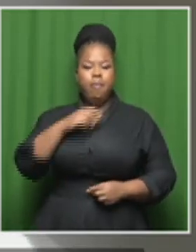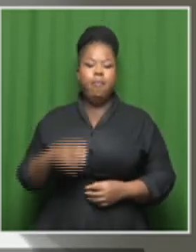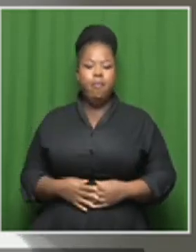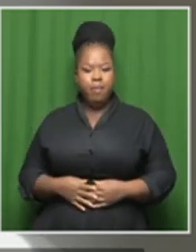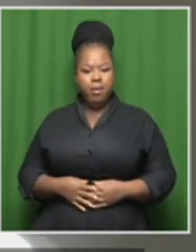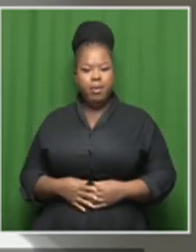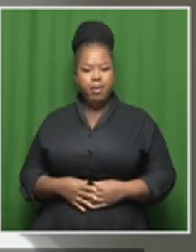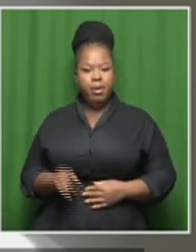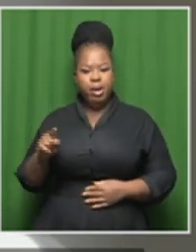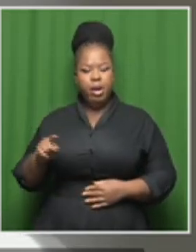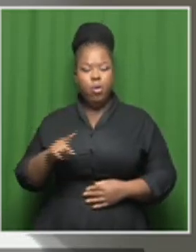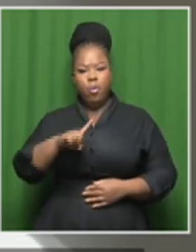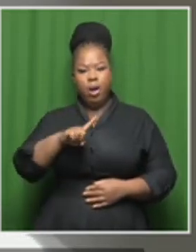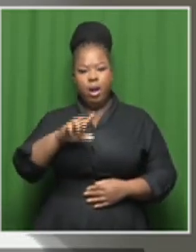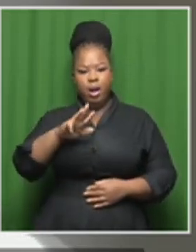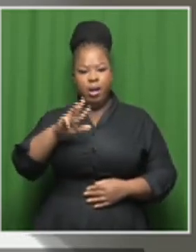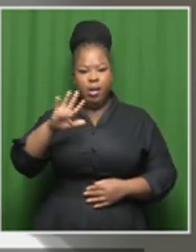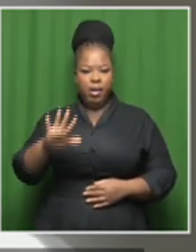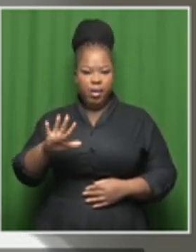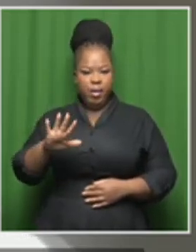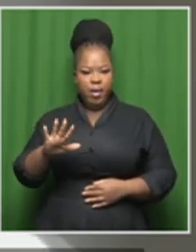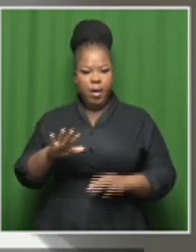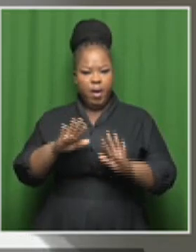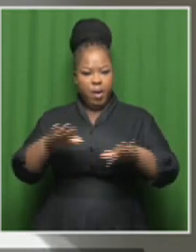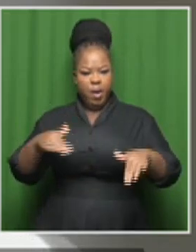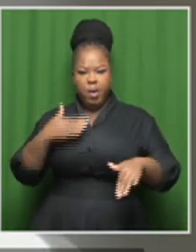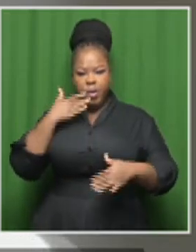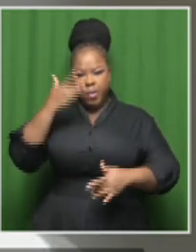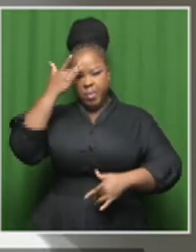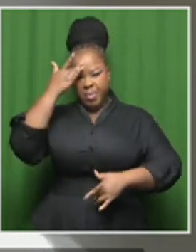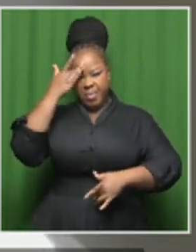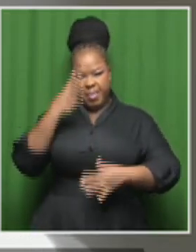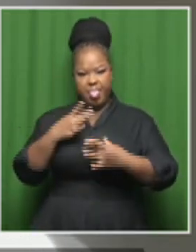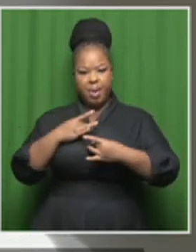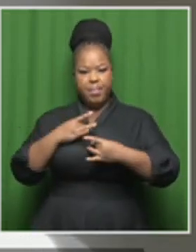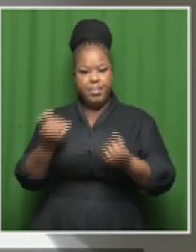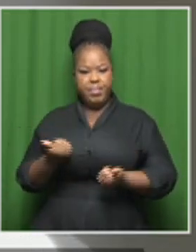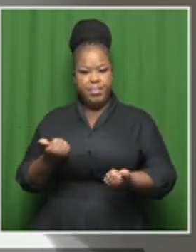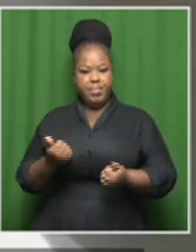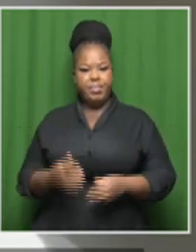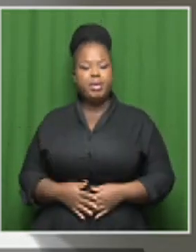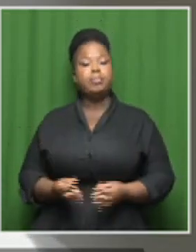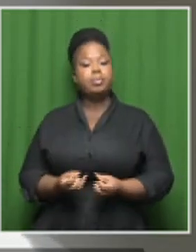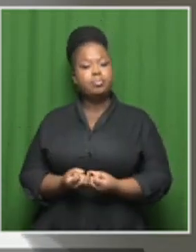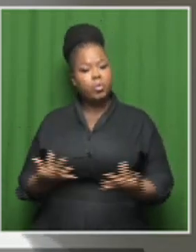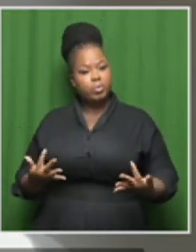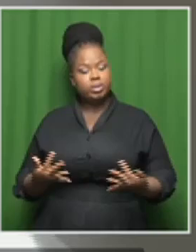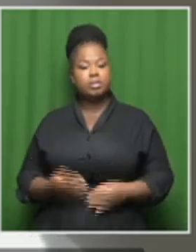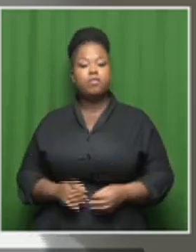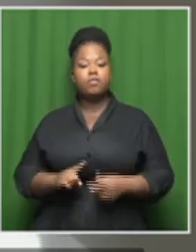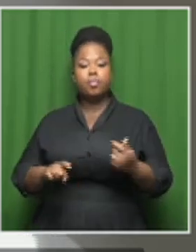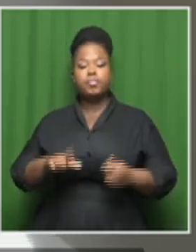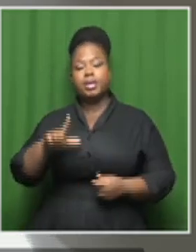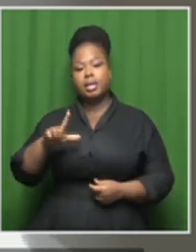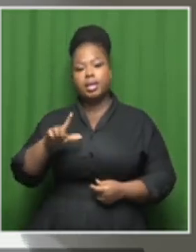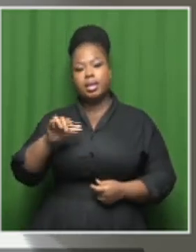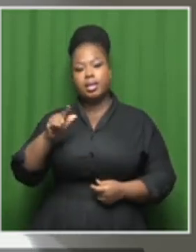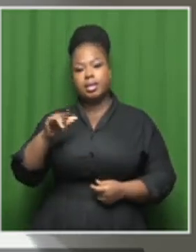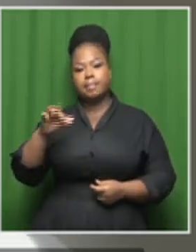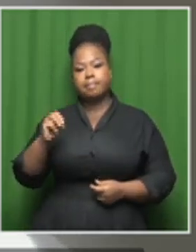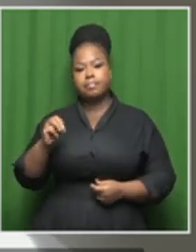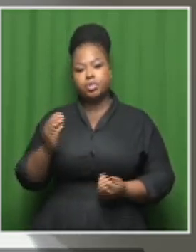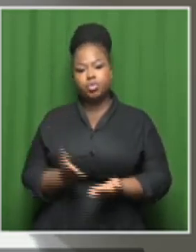state 195 cases, I believe. And as you mentioned, the majority are from Lenham School